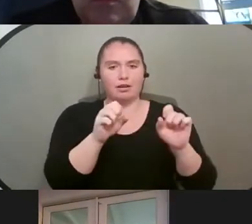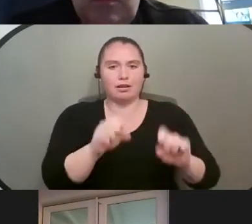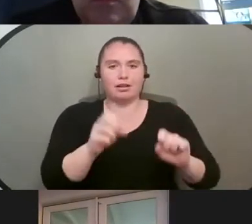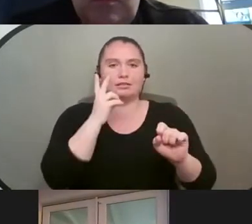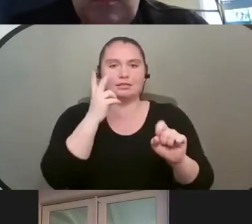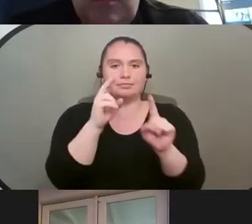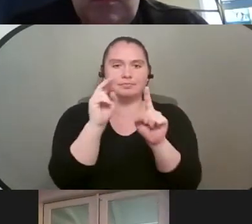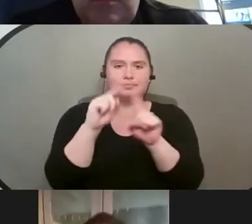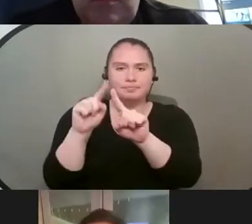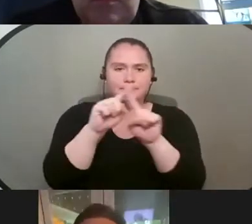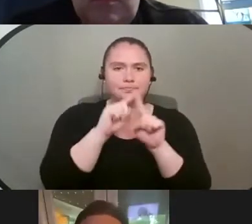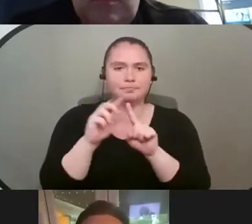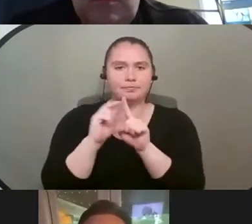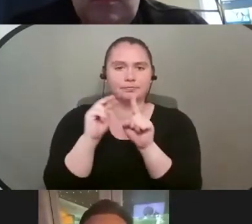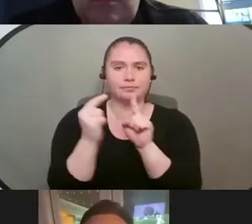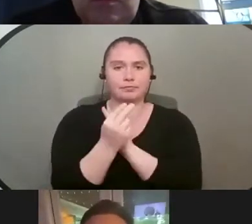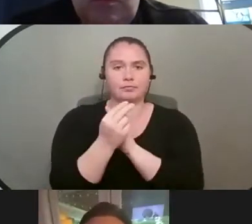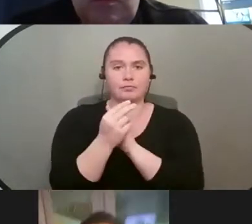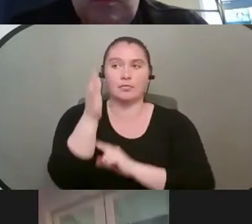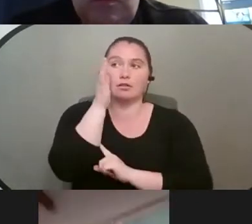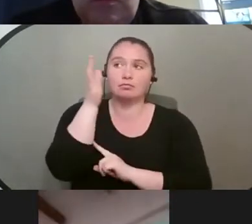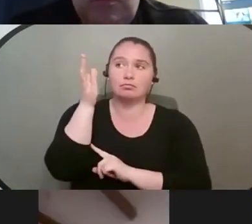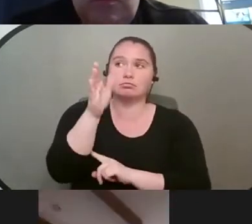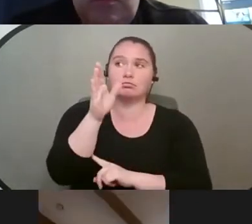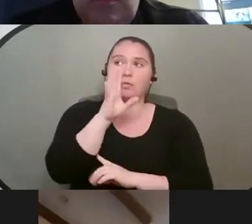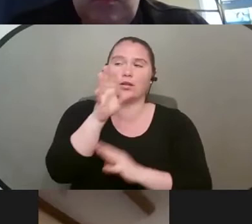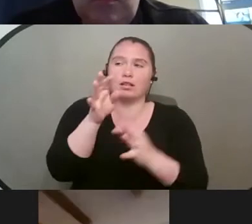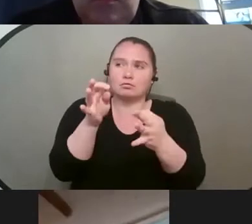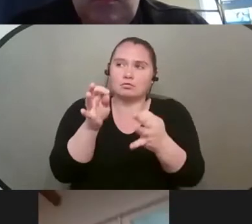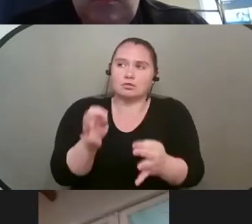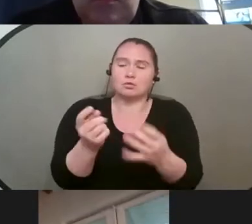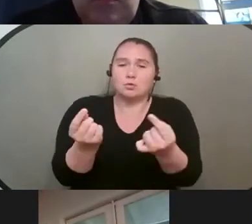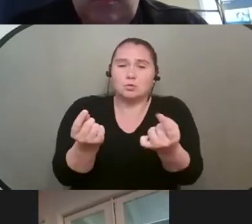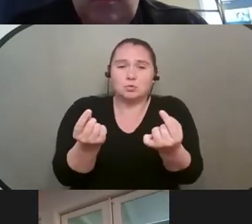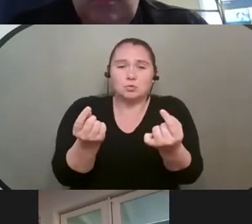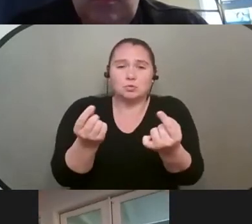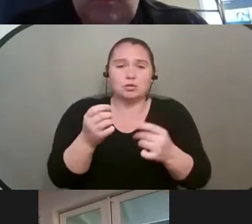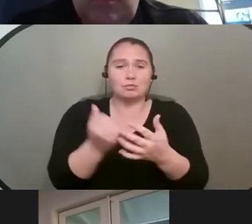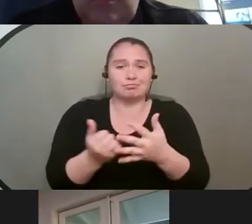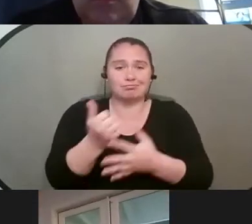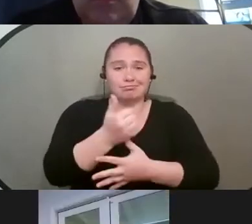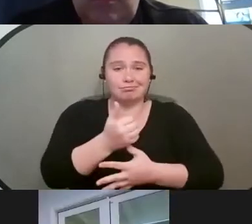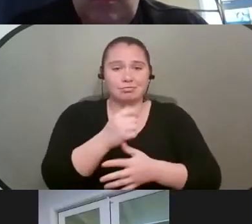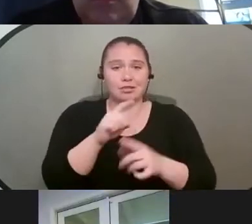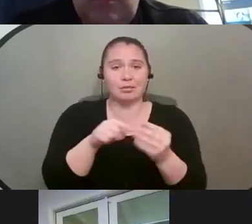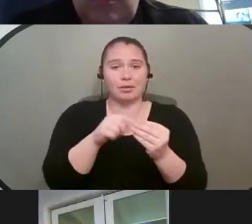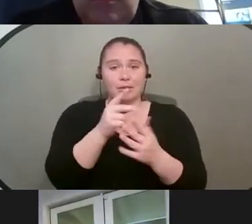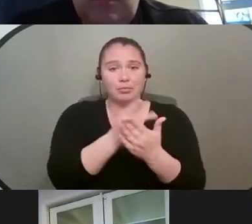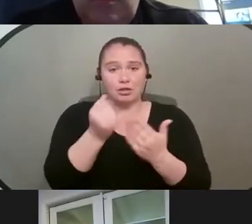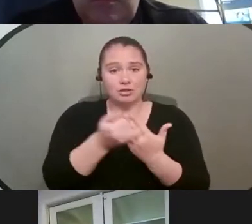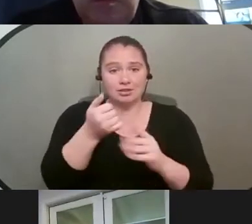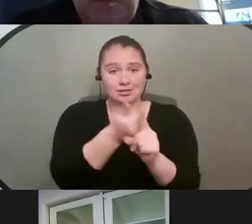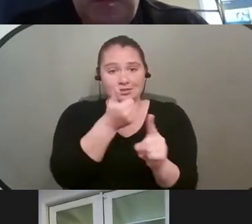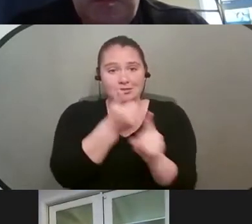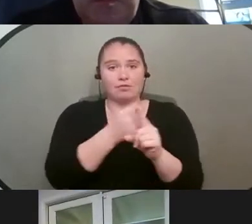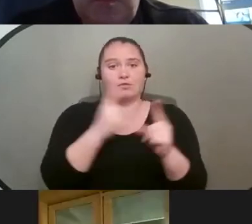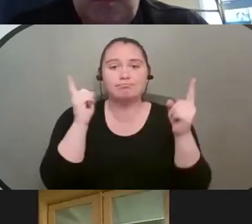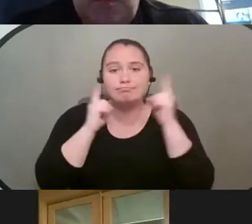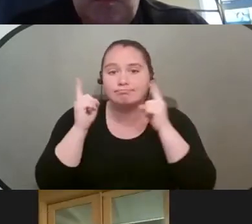able to move forward, is when there are decisions to be made about priorities moving forward, about projects. What we've heard from this